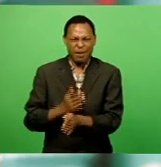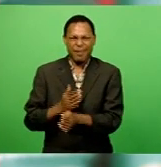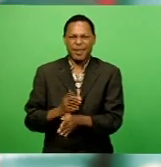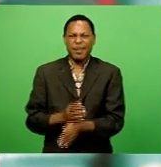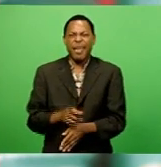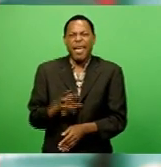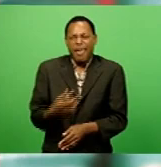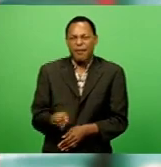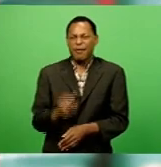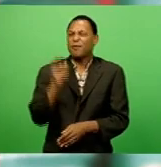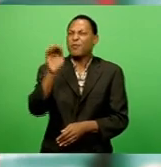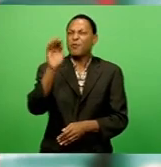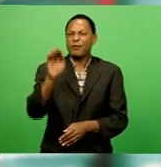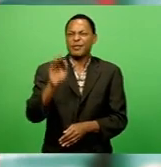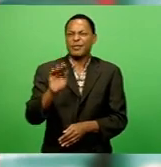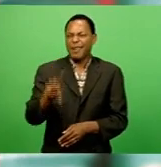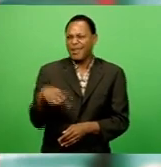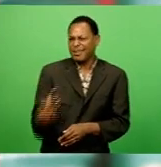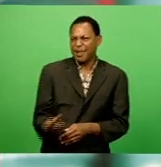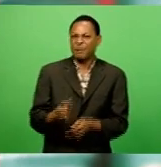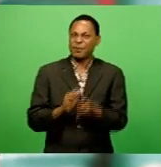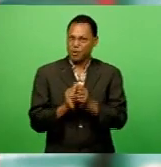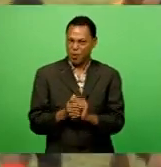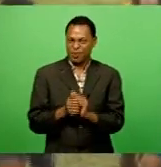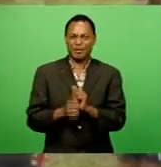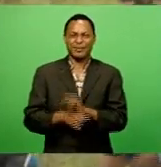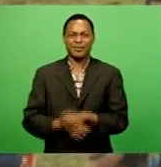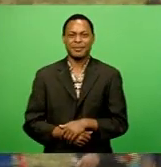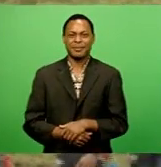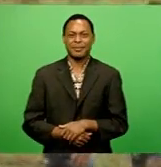in the sport. Vinina Rakautonga reports.